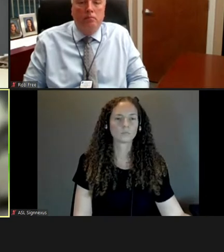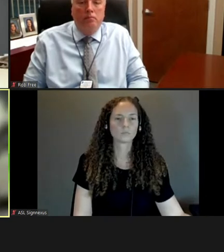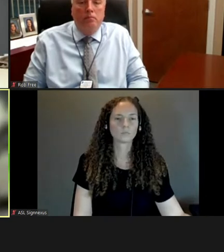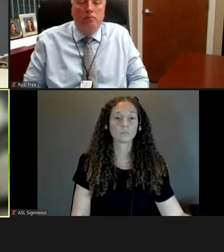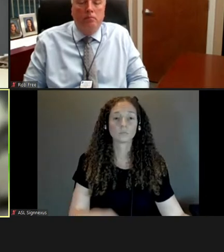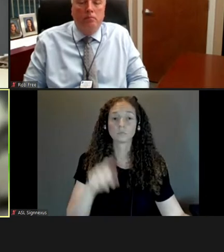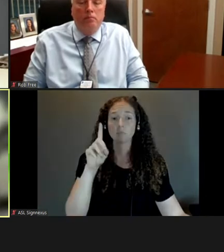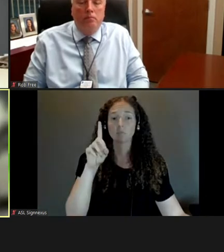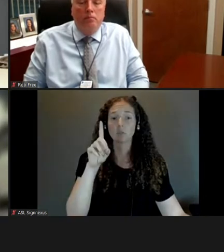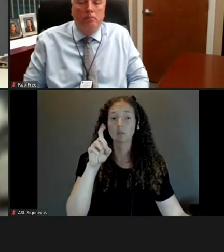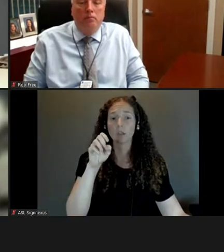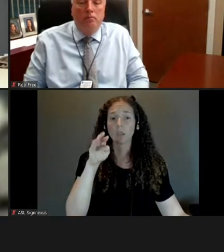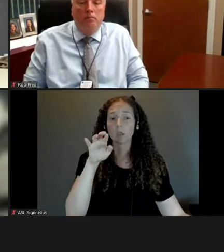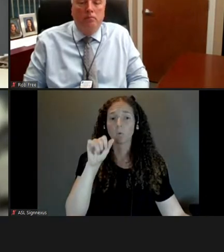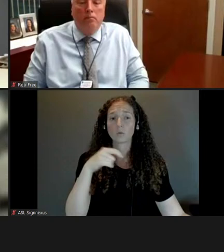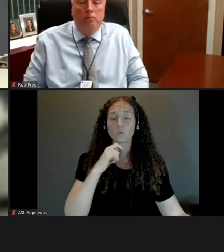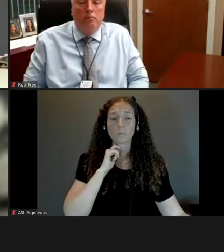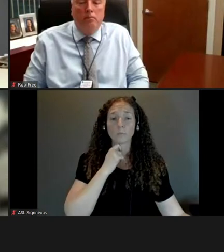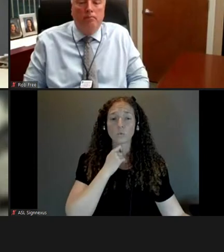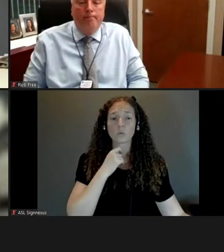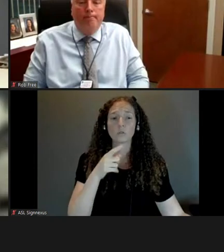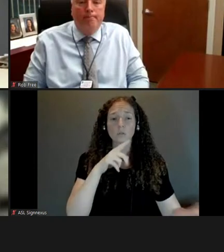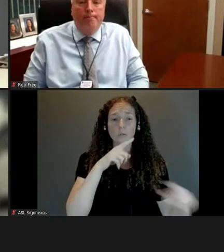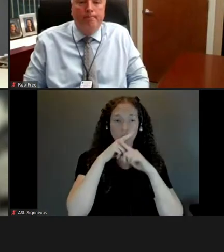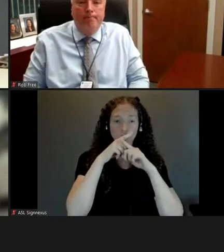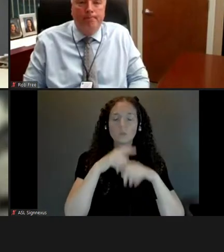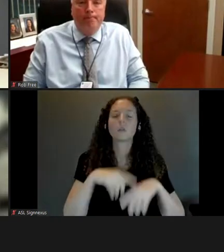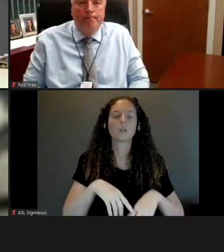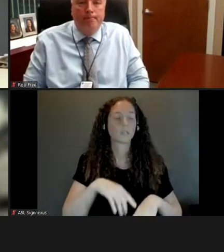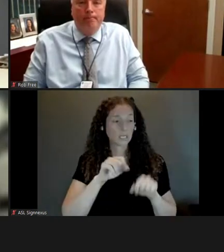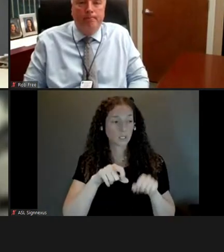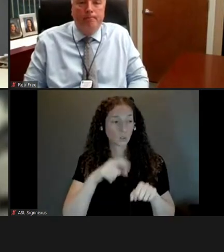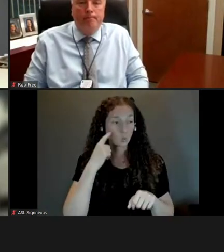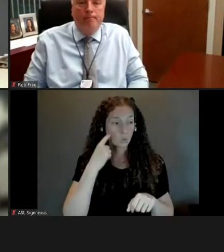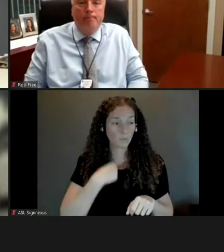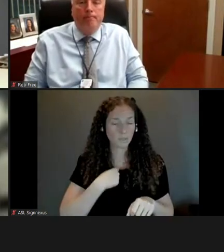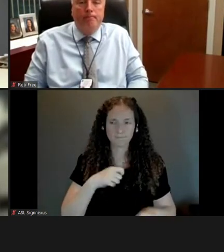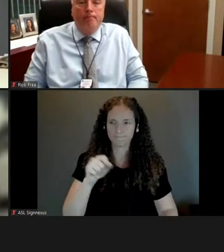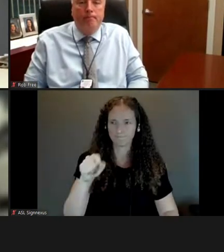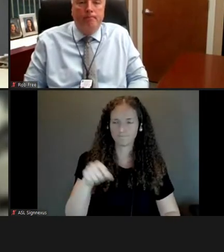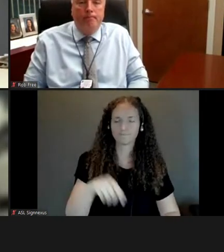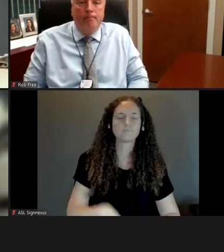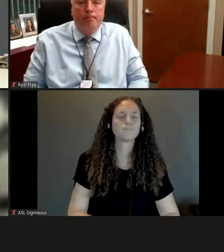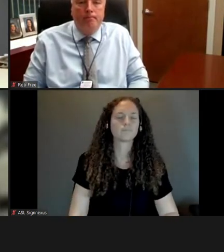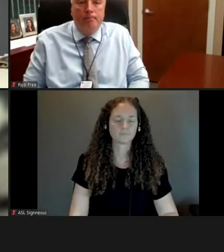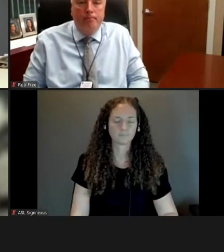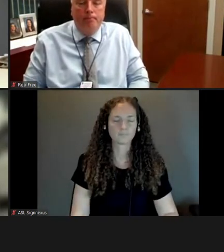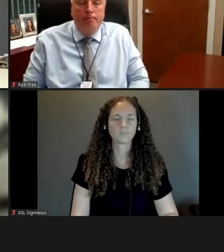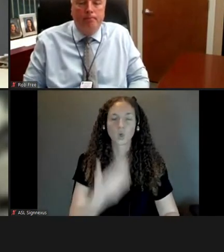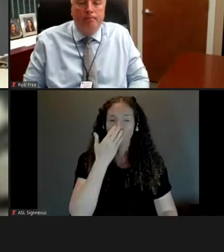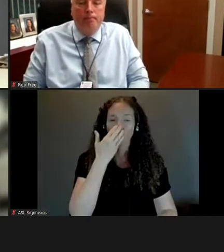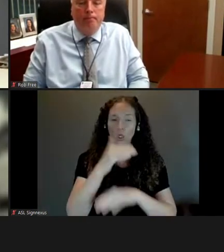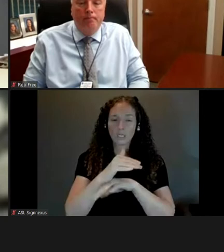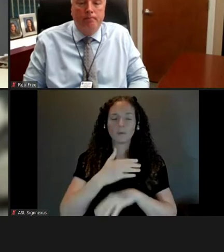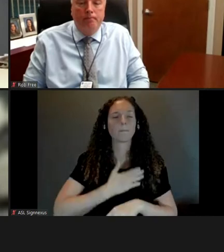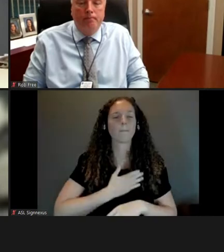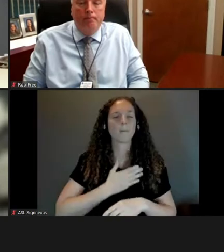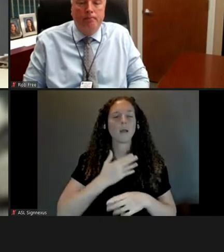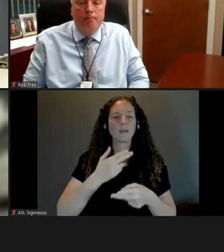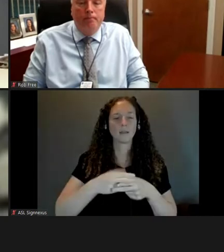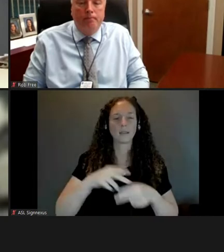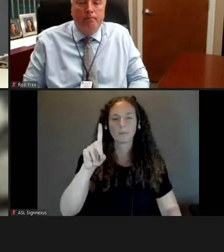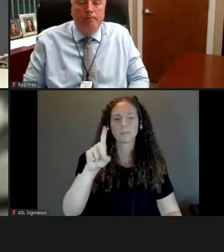Deborah, you're muted. Sorry. Oh, can you hear me now? Yep. Okay. Good evening. My name is Deborah